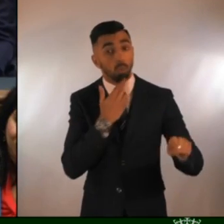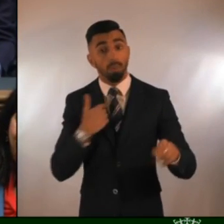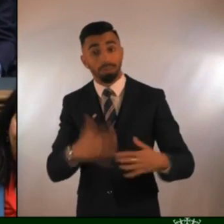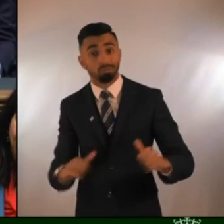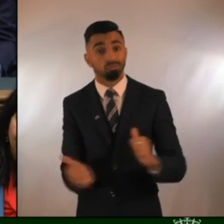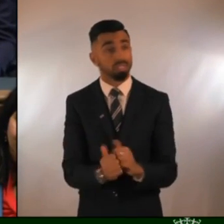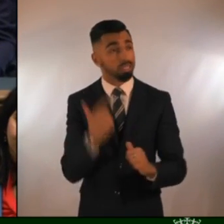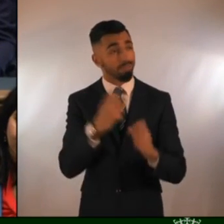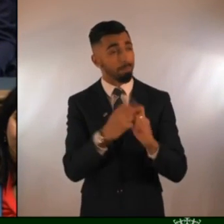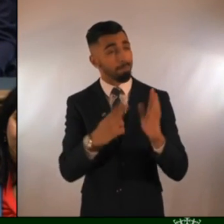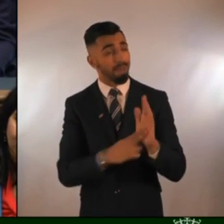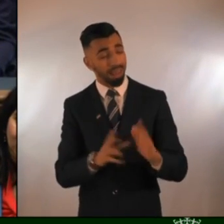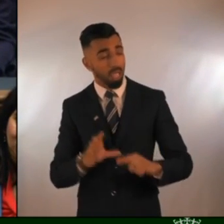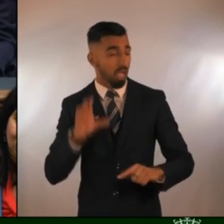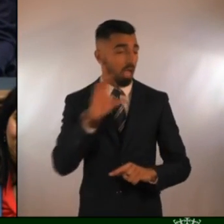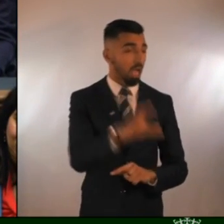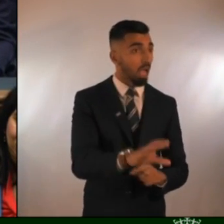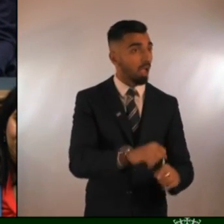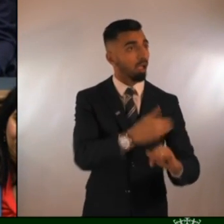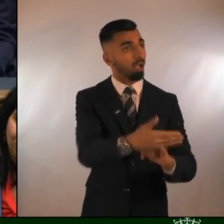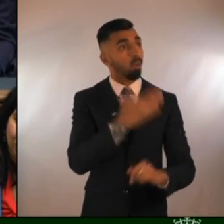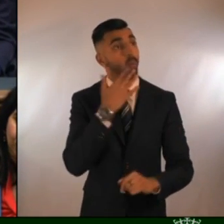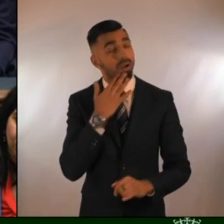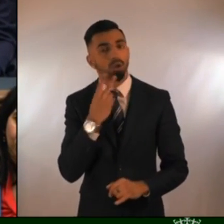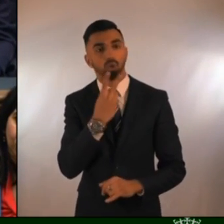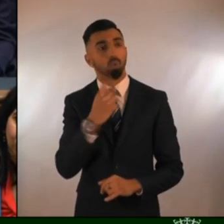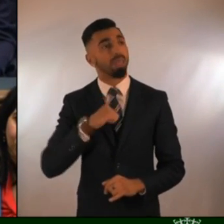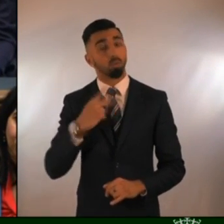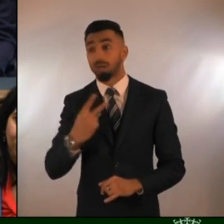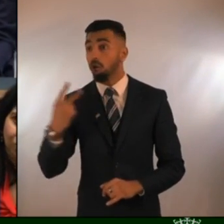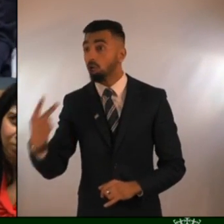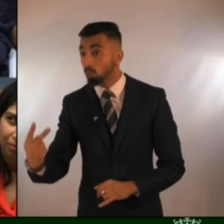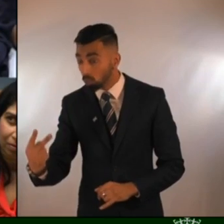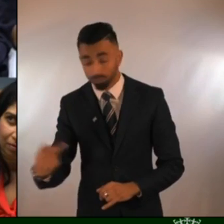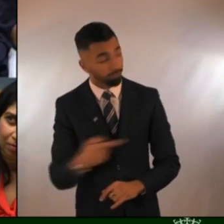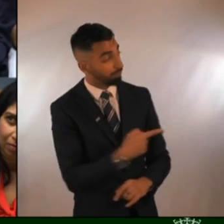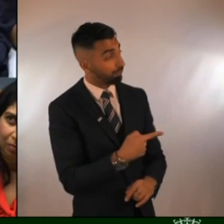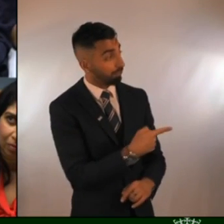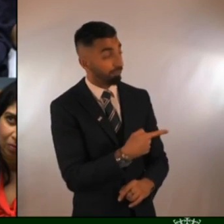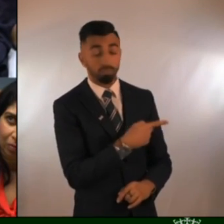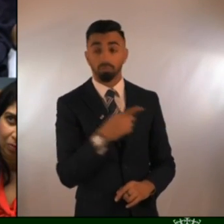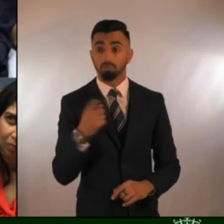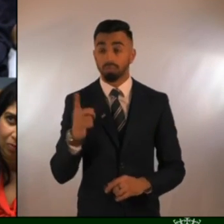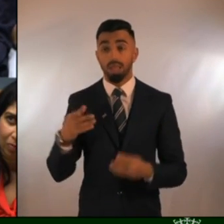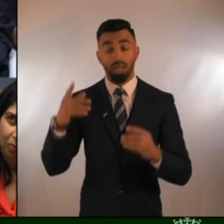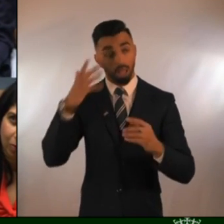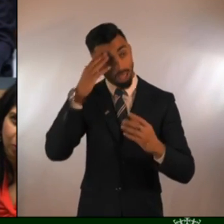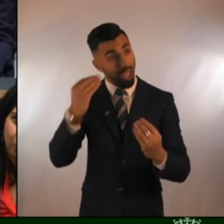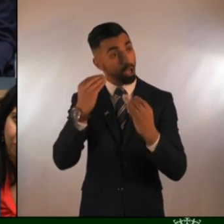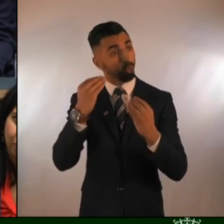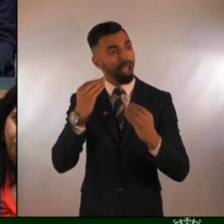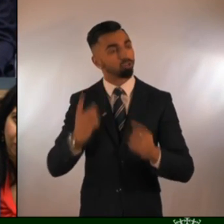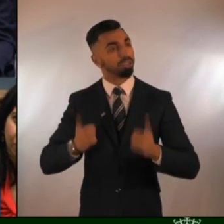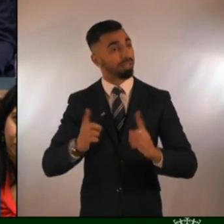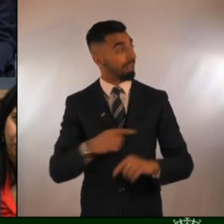2022. My right honourable friend, the Education Secretary, is taking forward our plans to increase per-pupil funding next year by an average